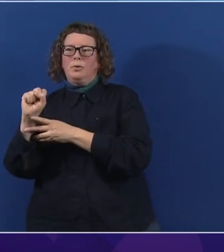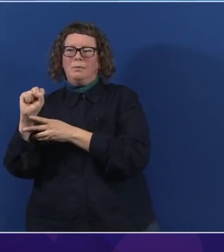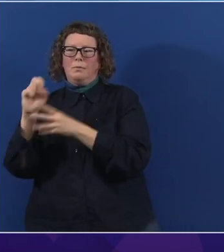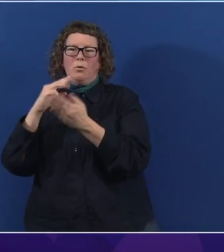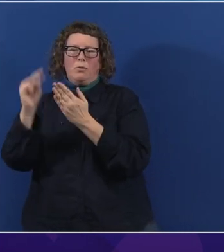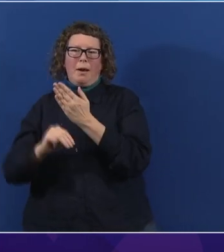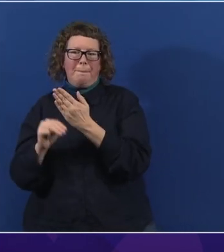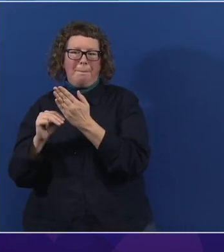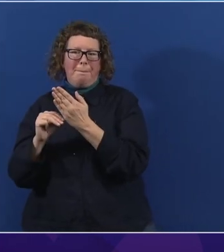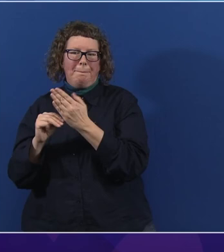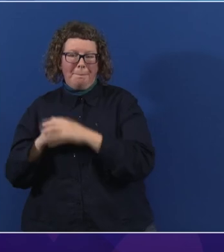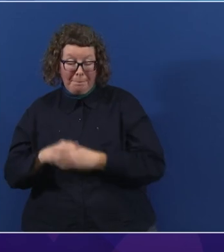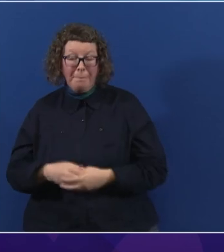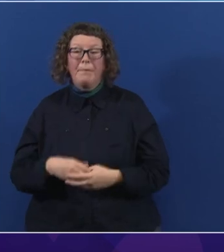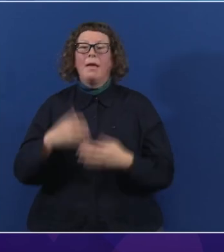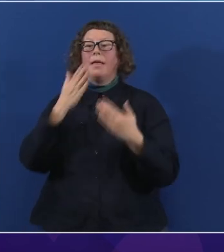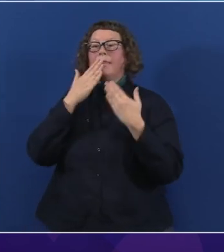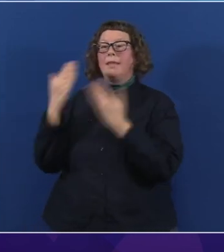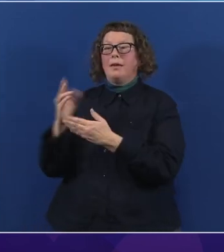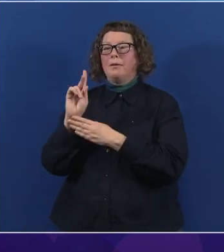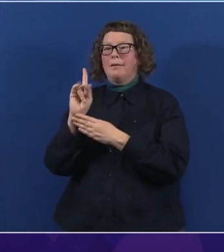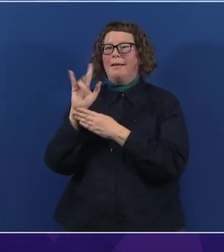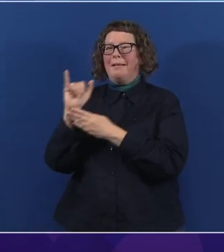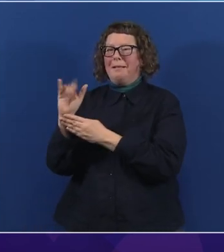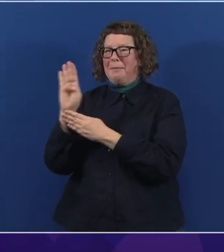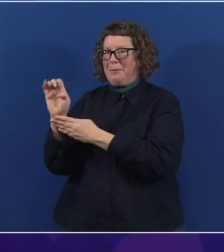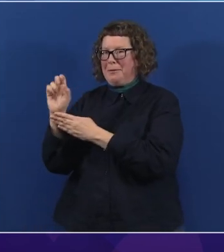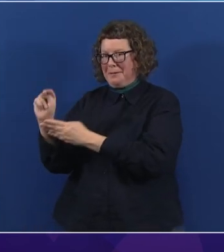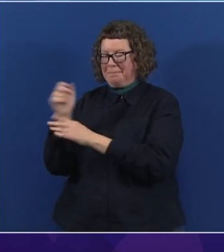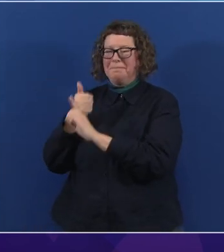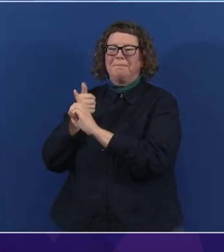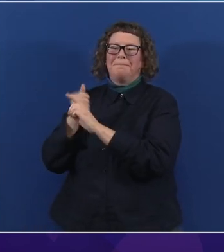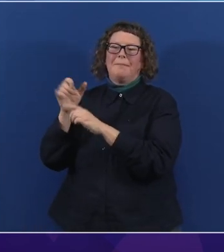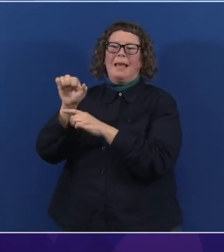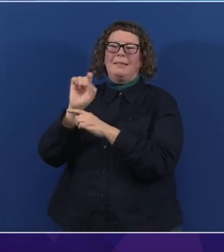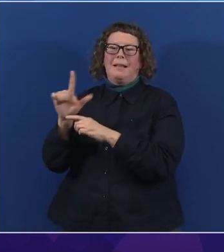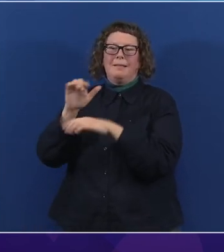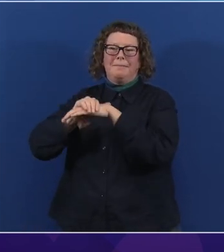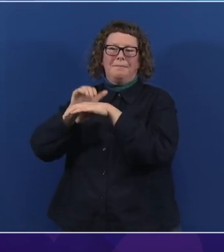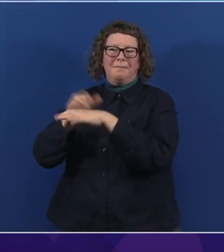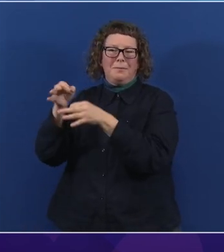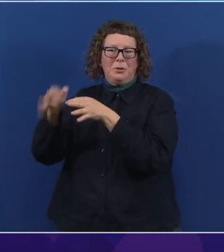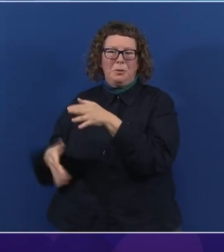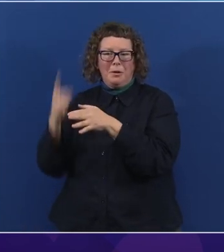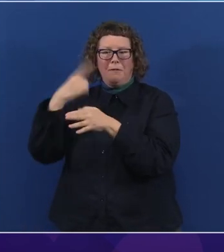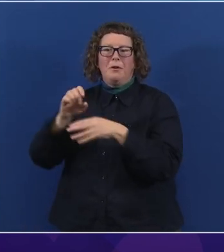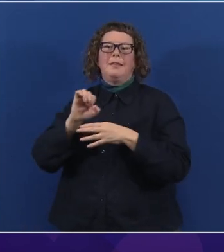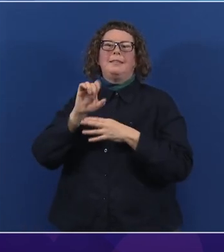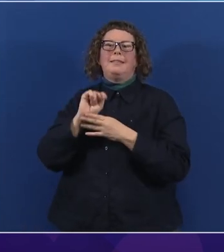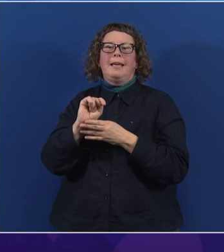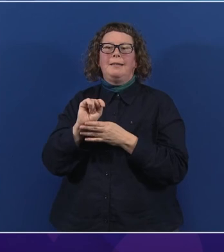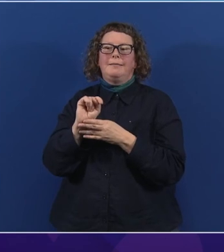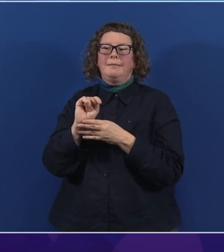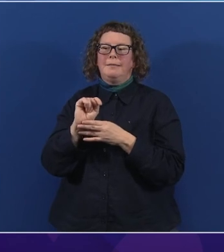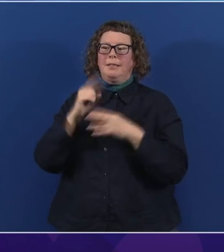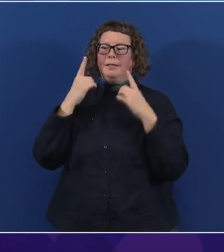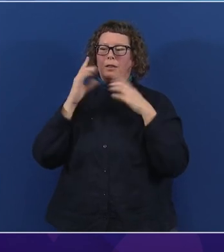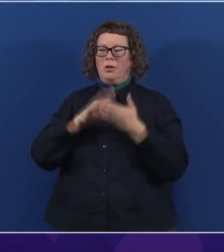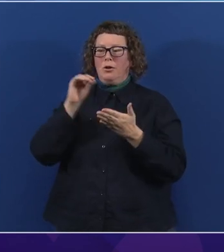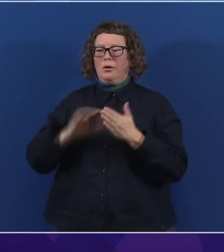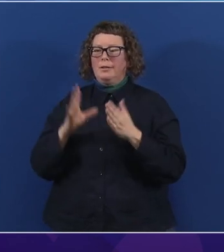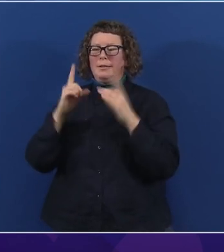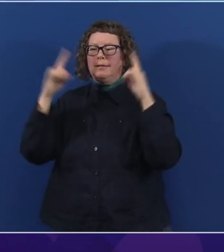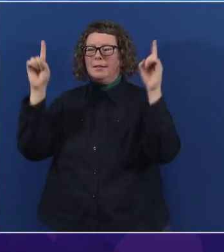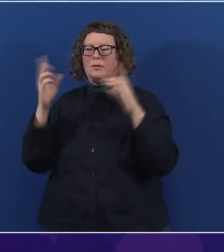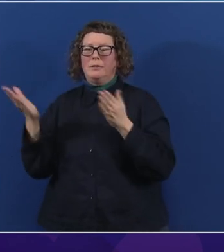program. I would also like to thank Kelly Bolin, who is an ASL English interpreter with SAIT's Learner Success Services. You